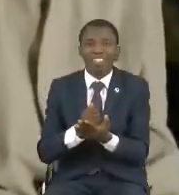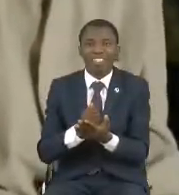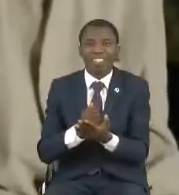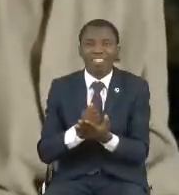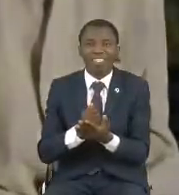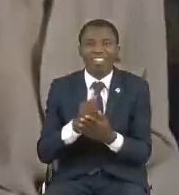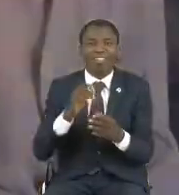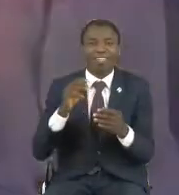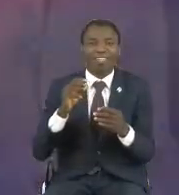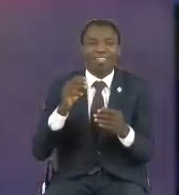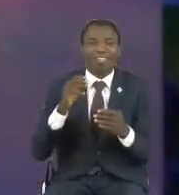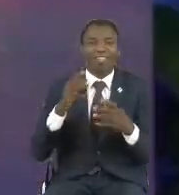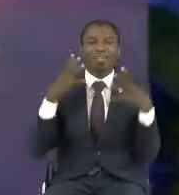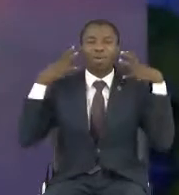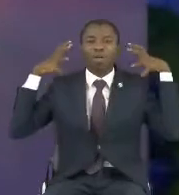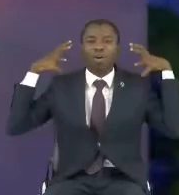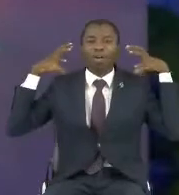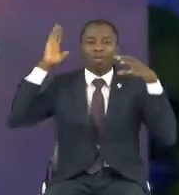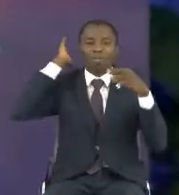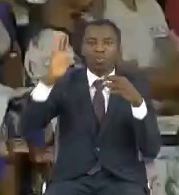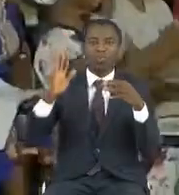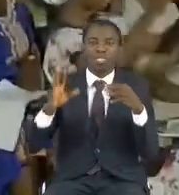goiter will vanish away.